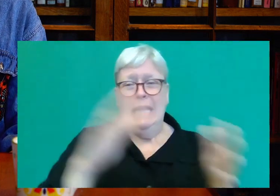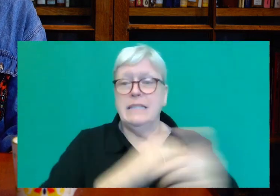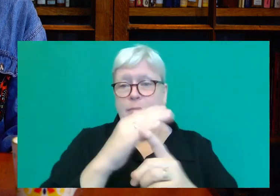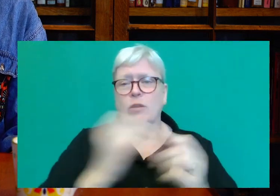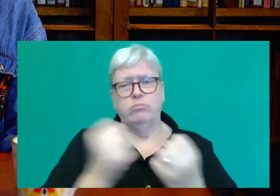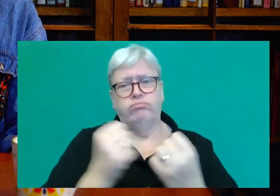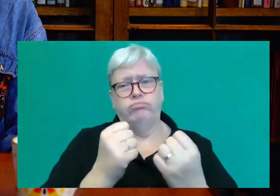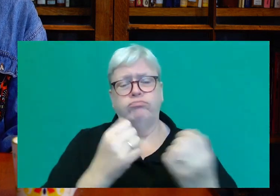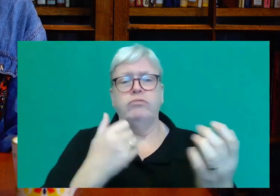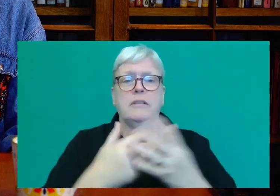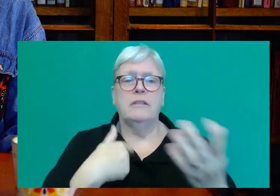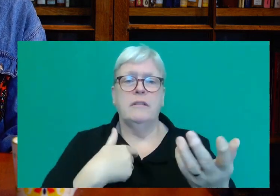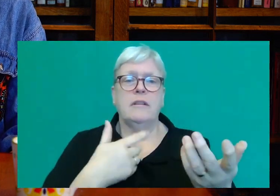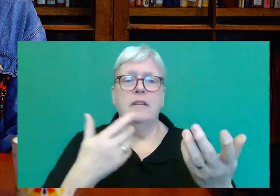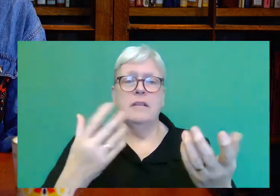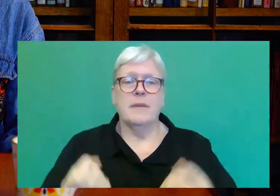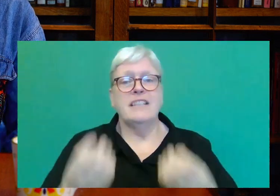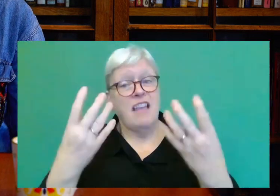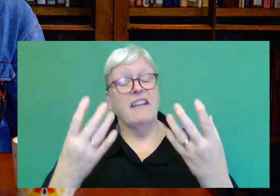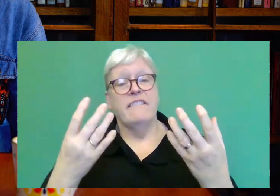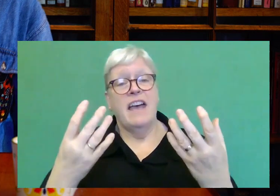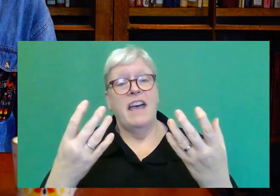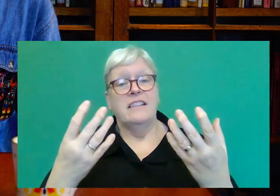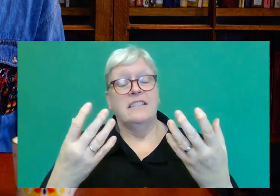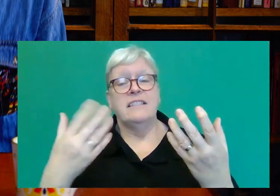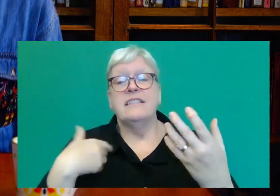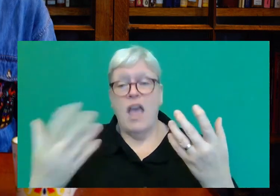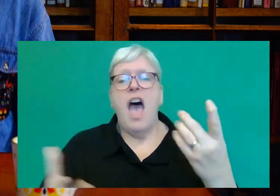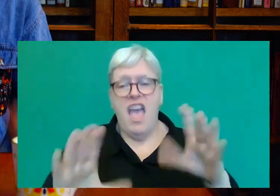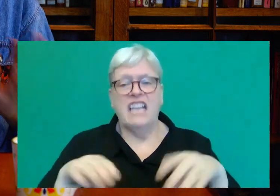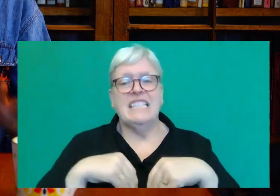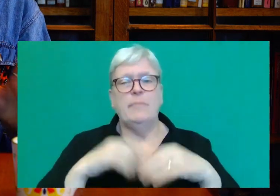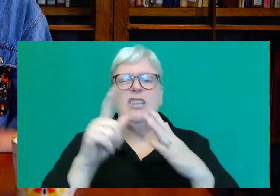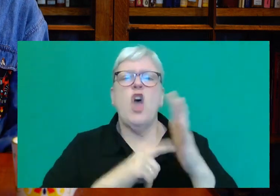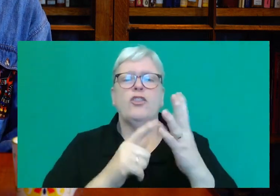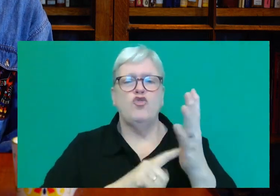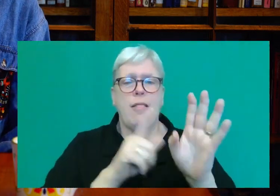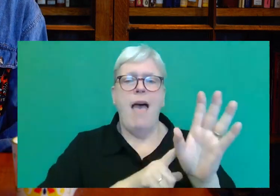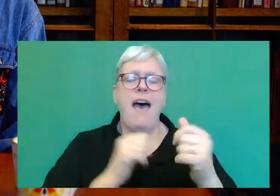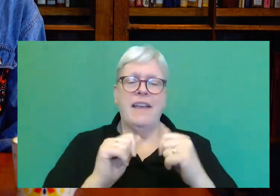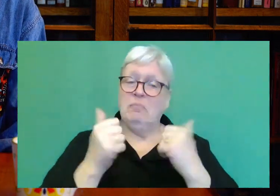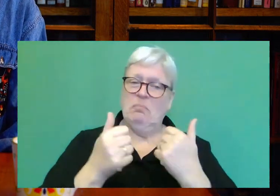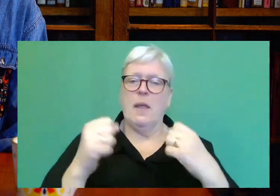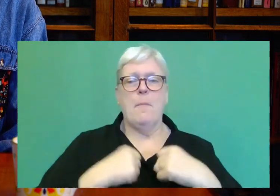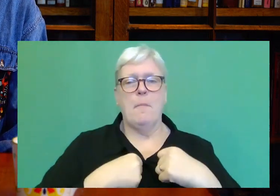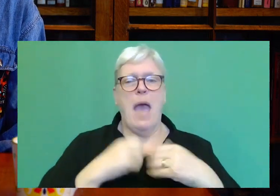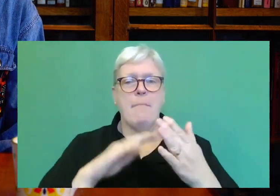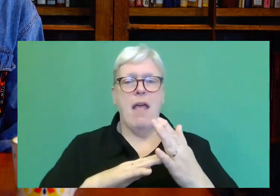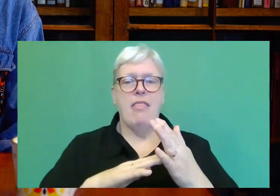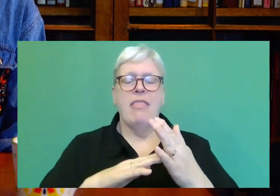big sacrifice and took the really tough month of July. Right. I heard that was going to be the most difficult and